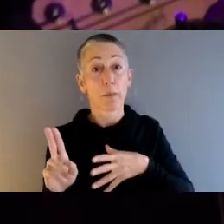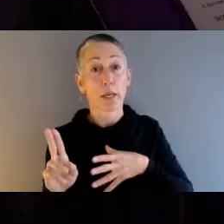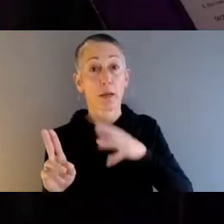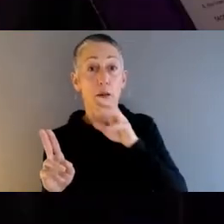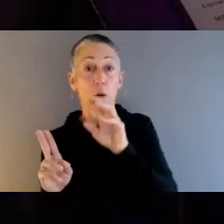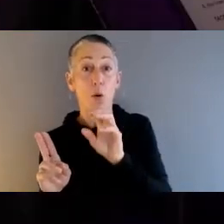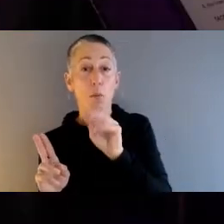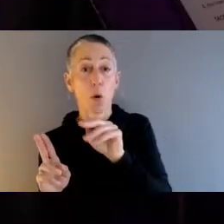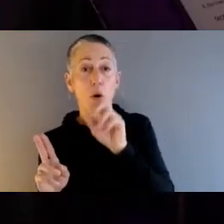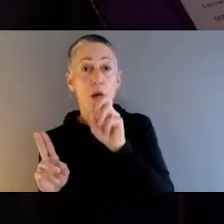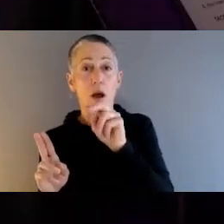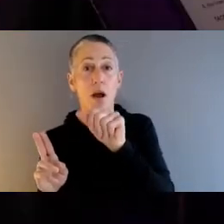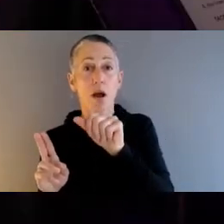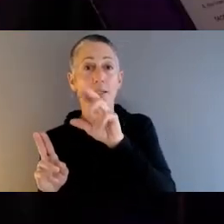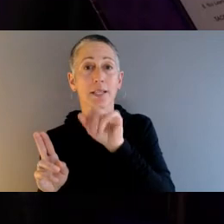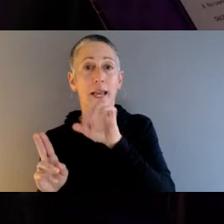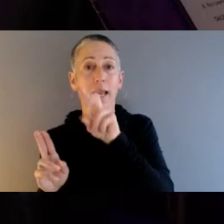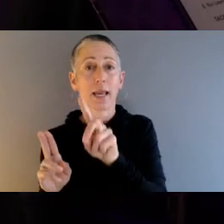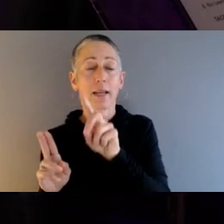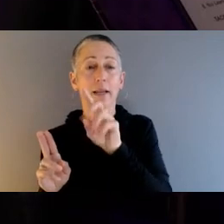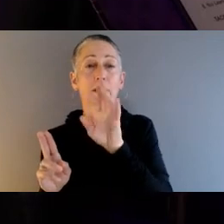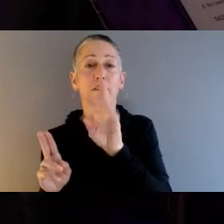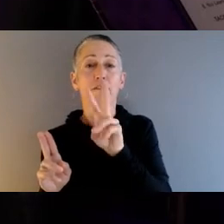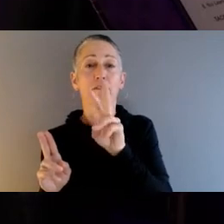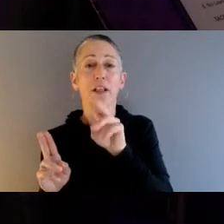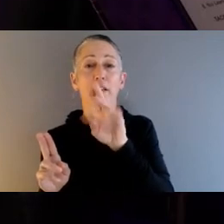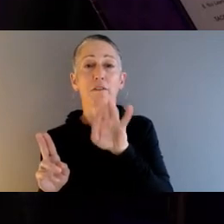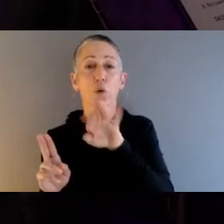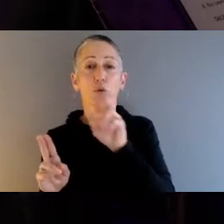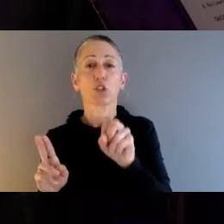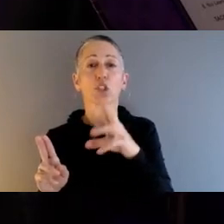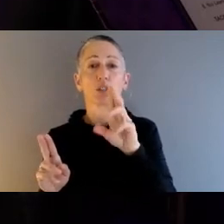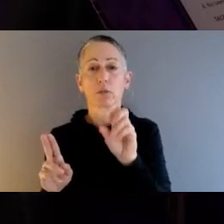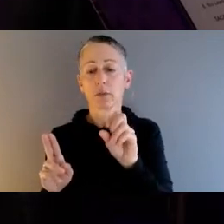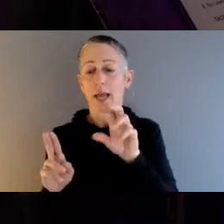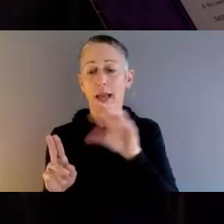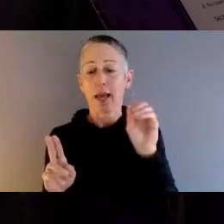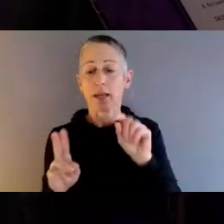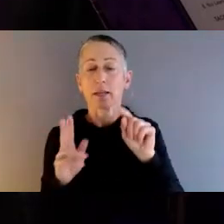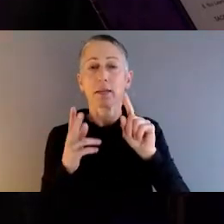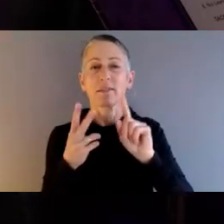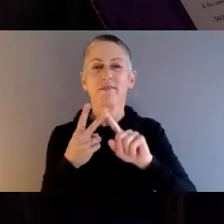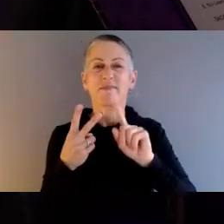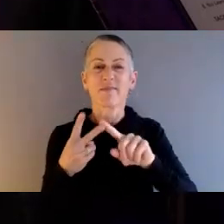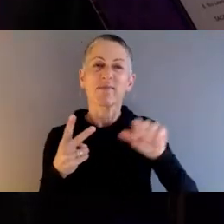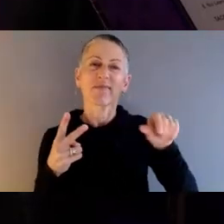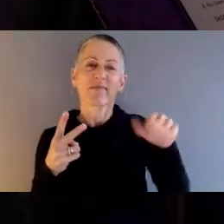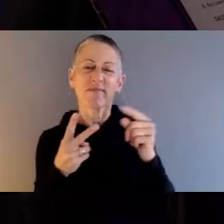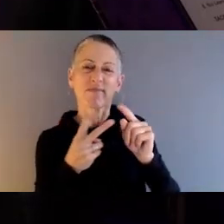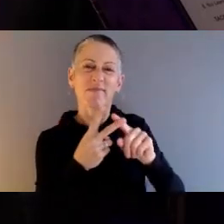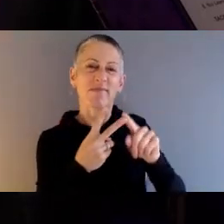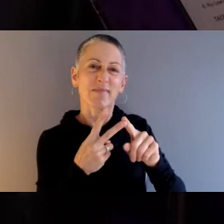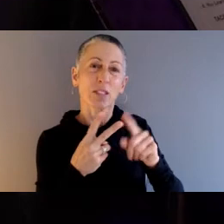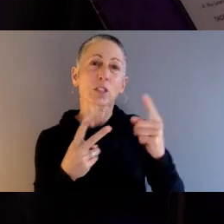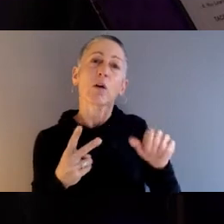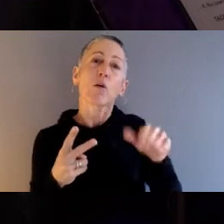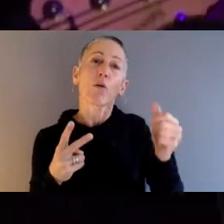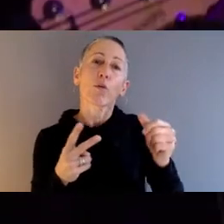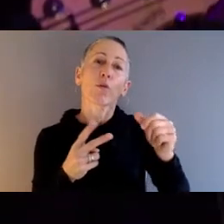Bolafarouche and Sara Mateen. And they told us that neither of them had ever met another composer with their